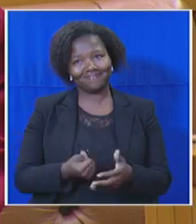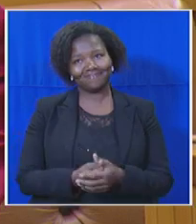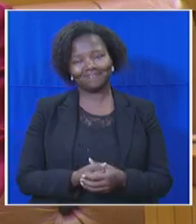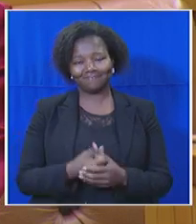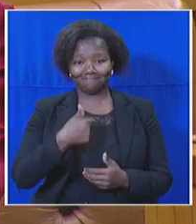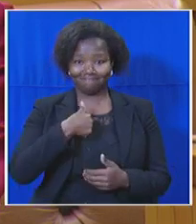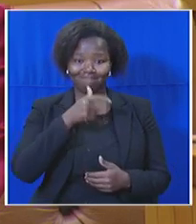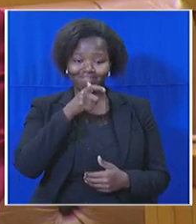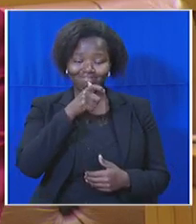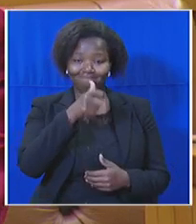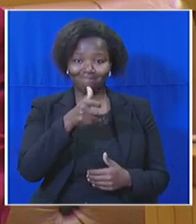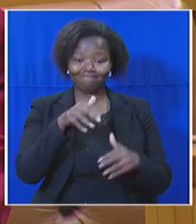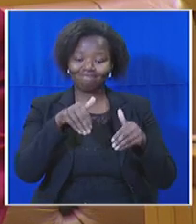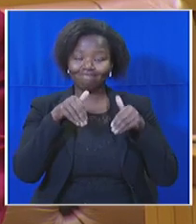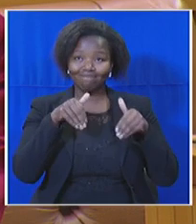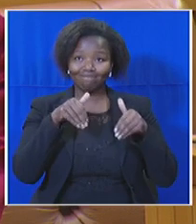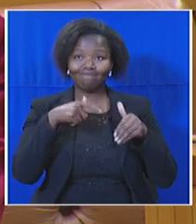withdraw,